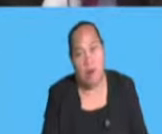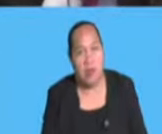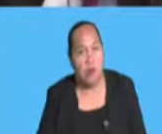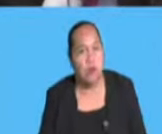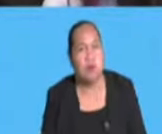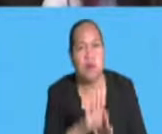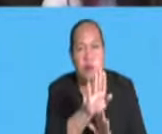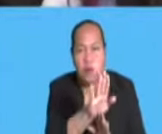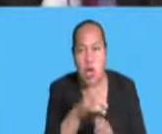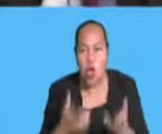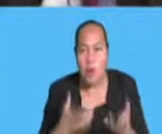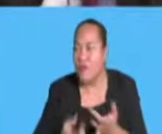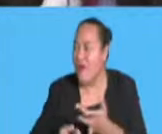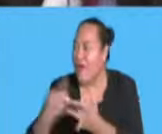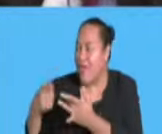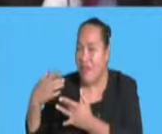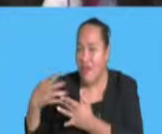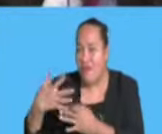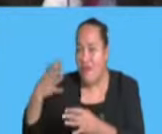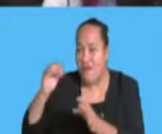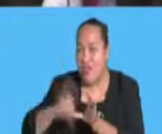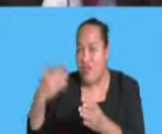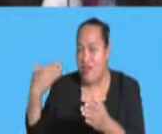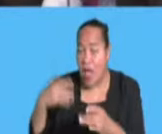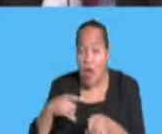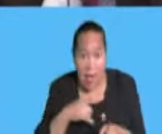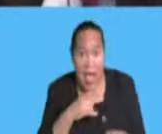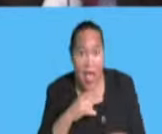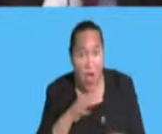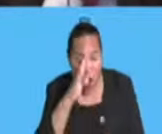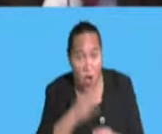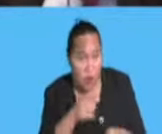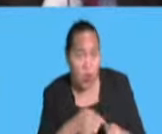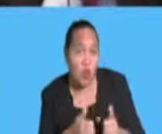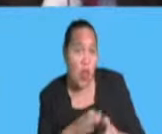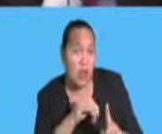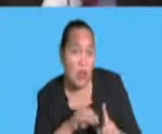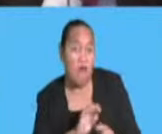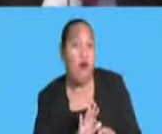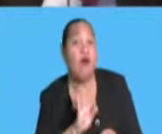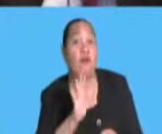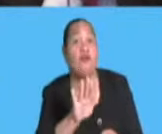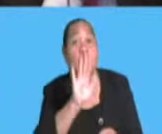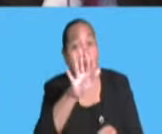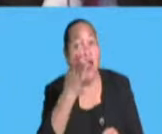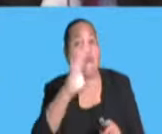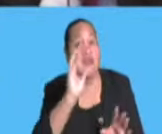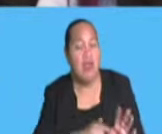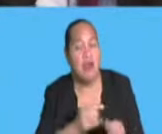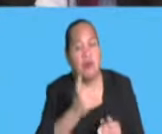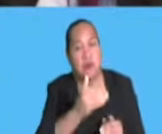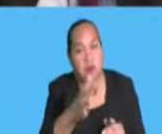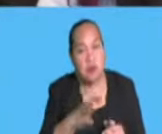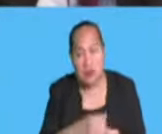of progress that all Fijians will want for the next 50 years. Progress based on inclusive, smart,